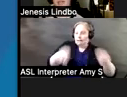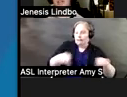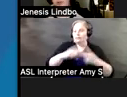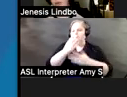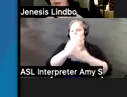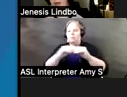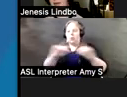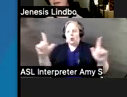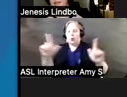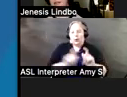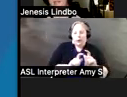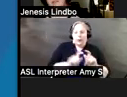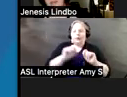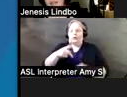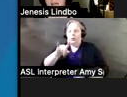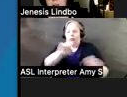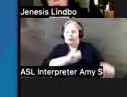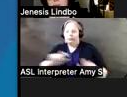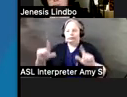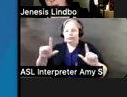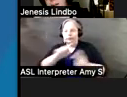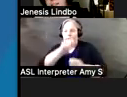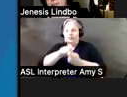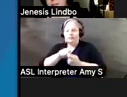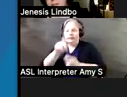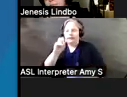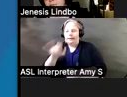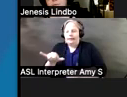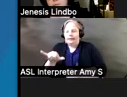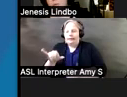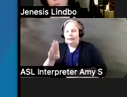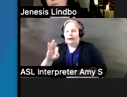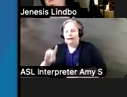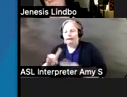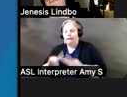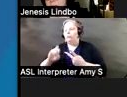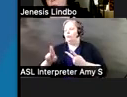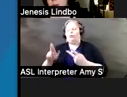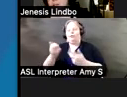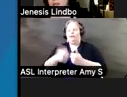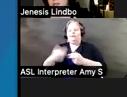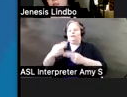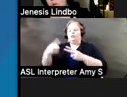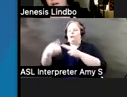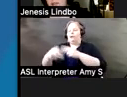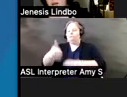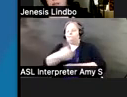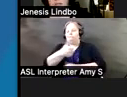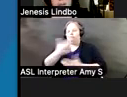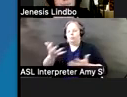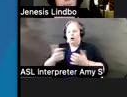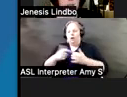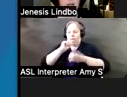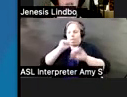smaller? Can you pen specific key binds or whatever shortcuts you want? Do you have that